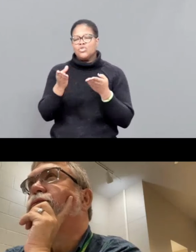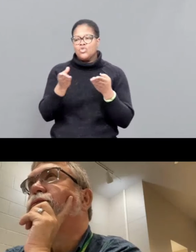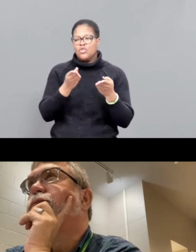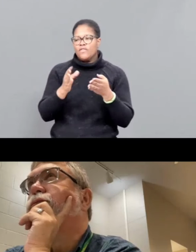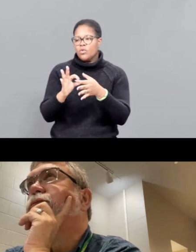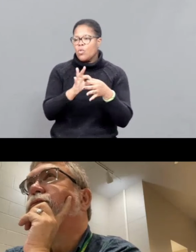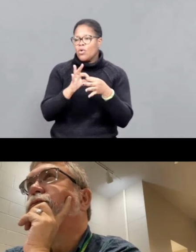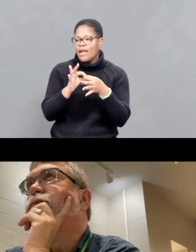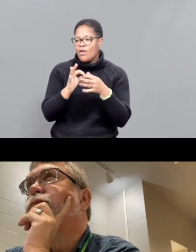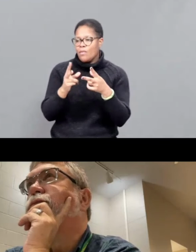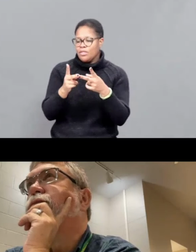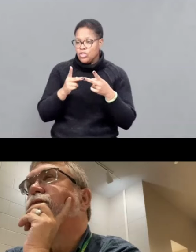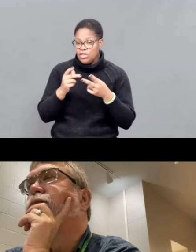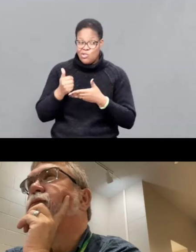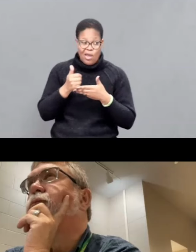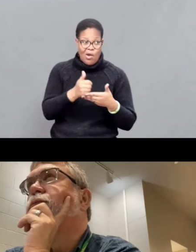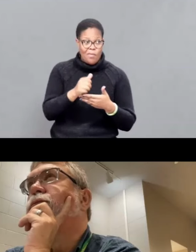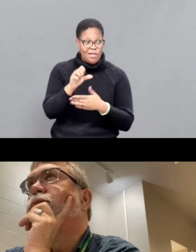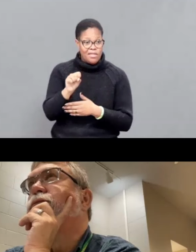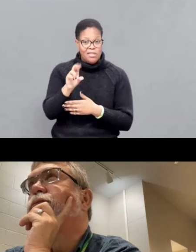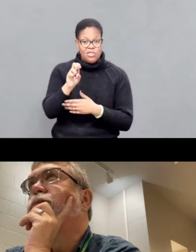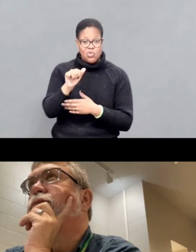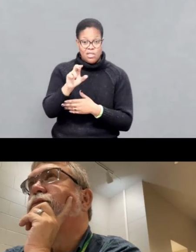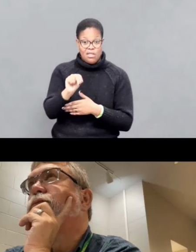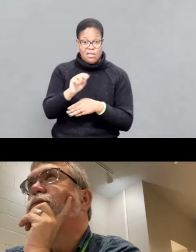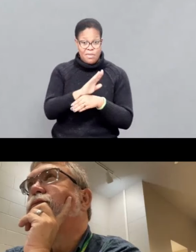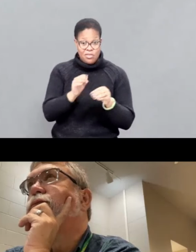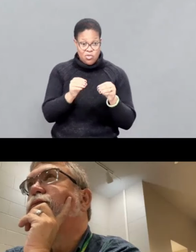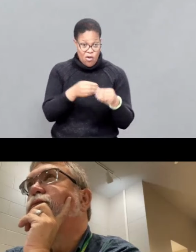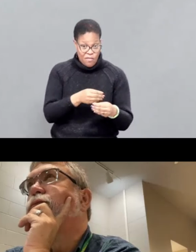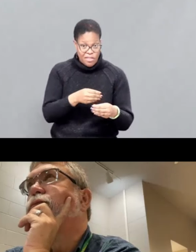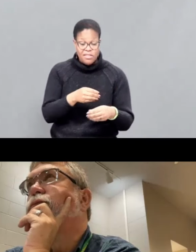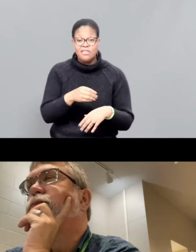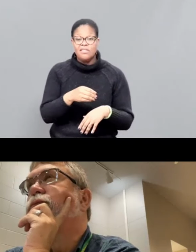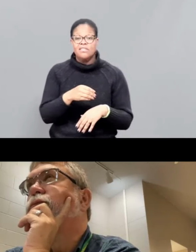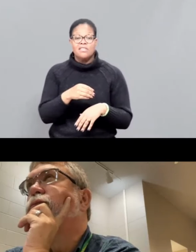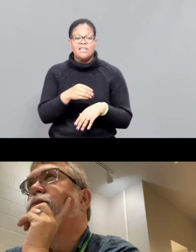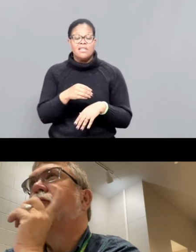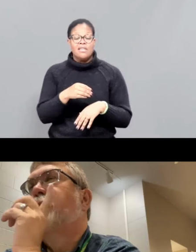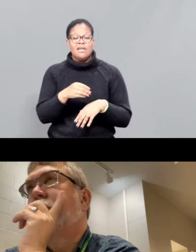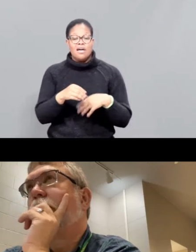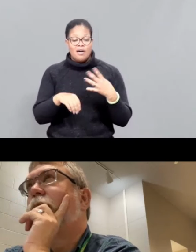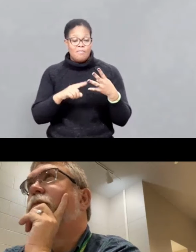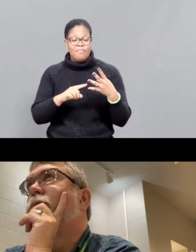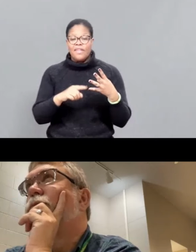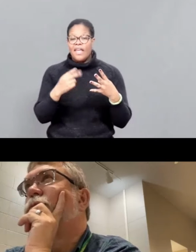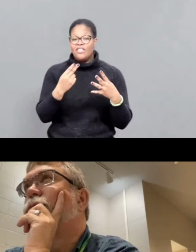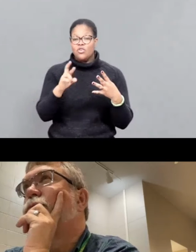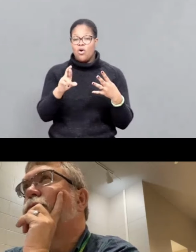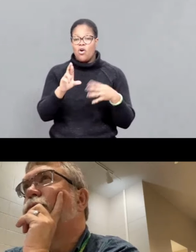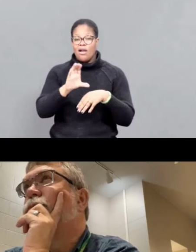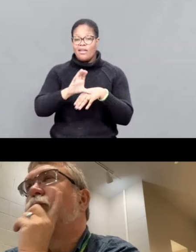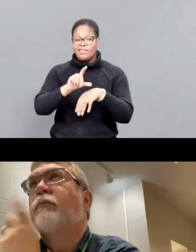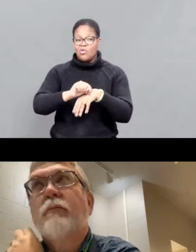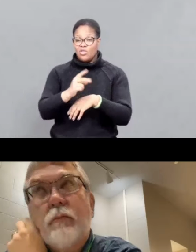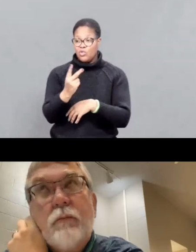help out Susan in the business office, our HR consultant 2